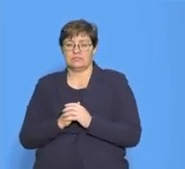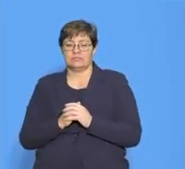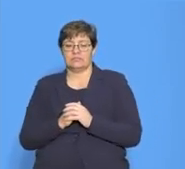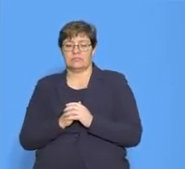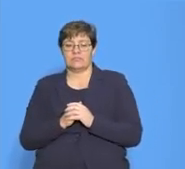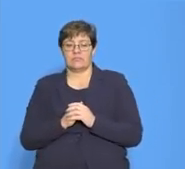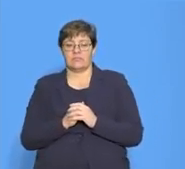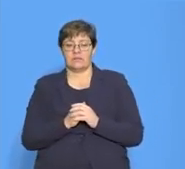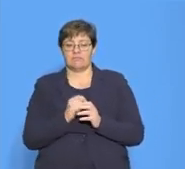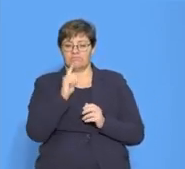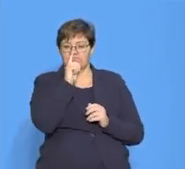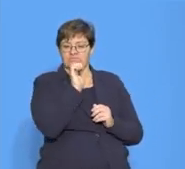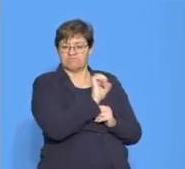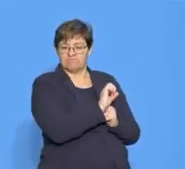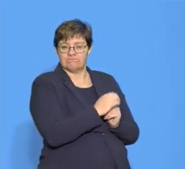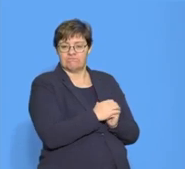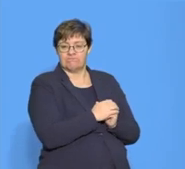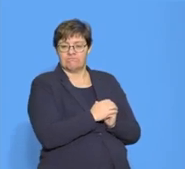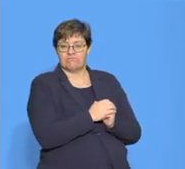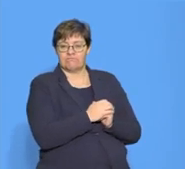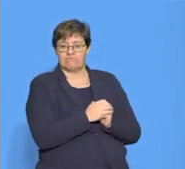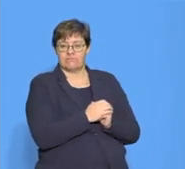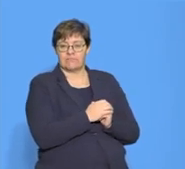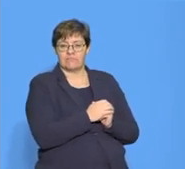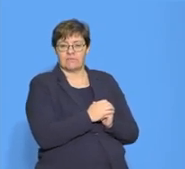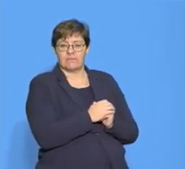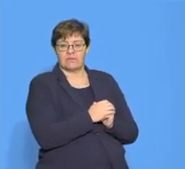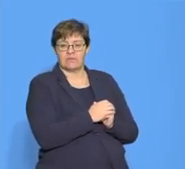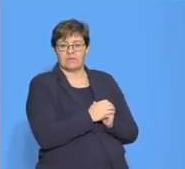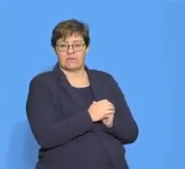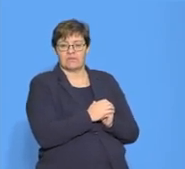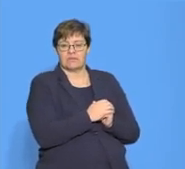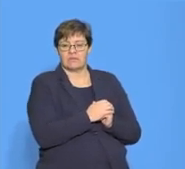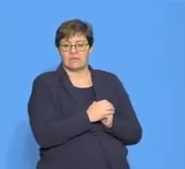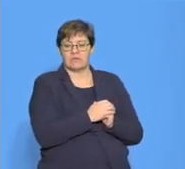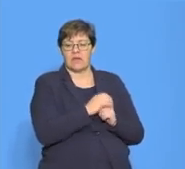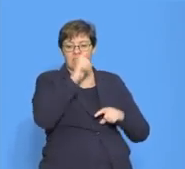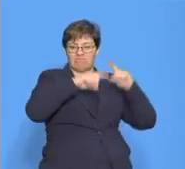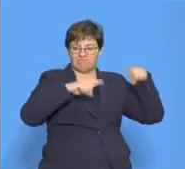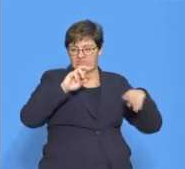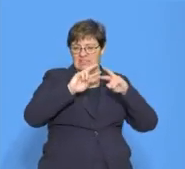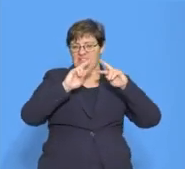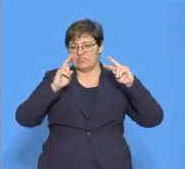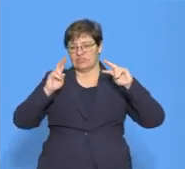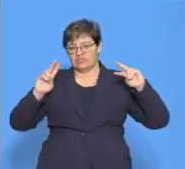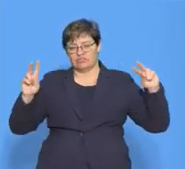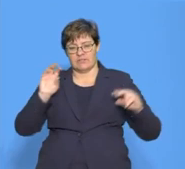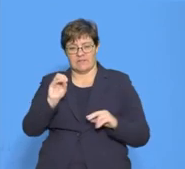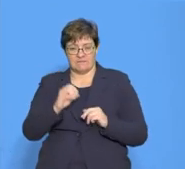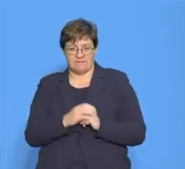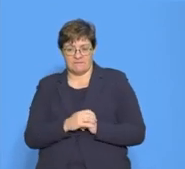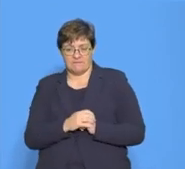having a look at the teeth of humans, and we have a look at this diagram at the bottom here, and we can